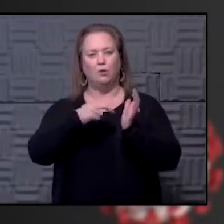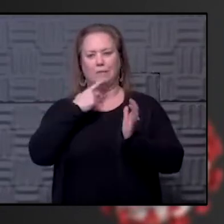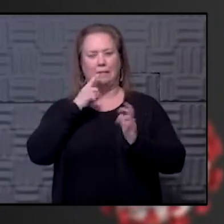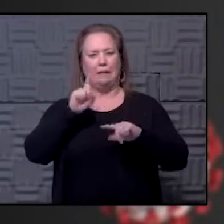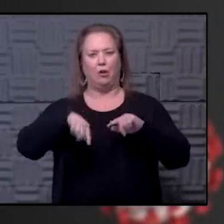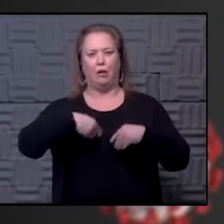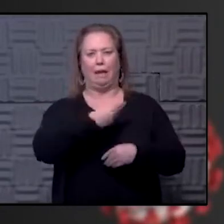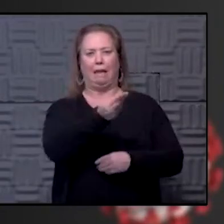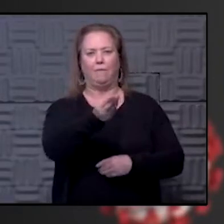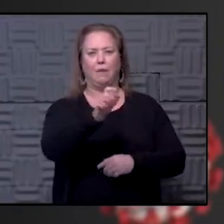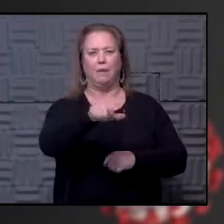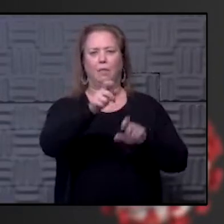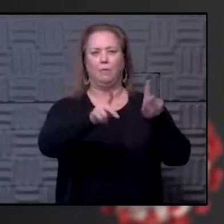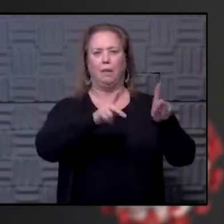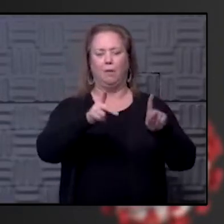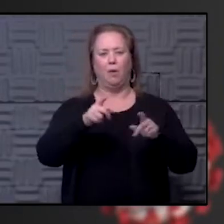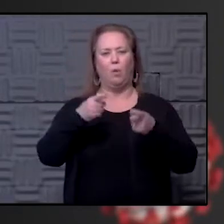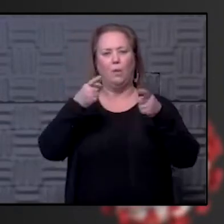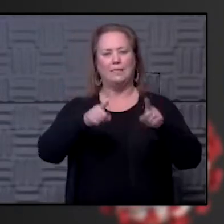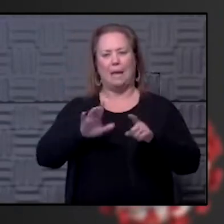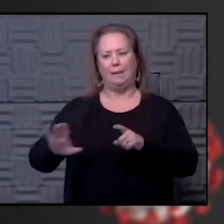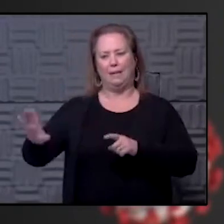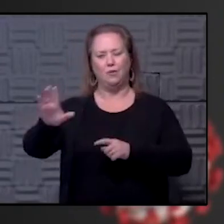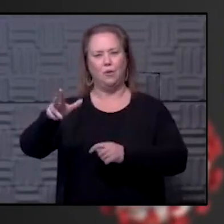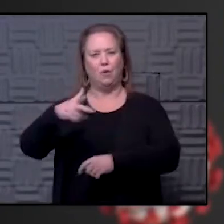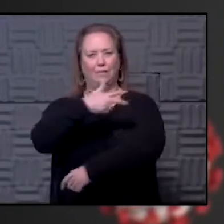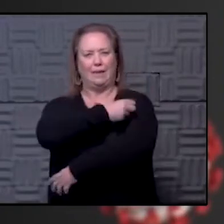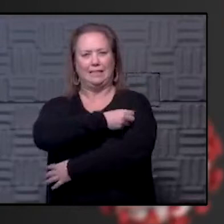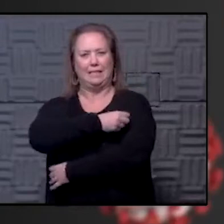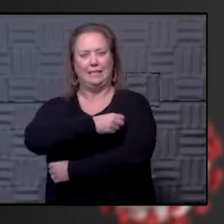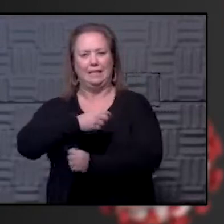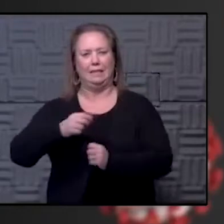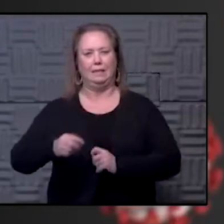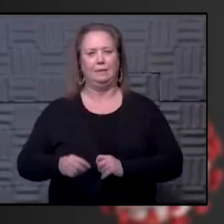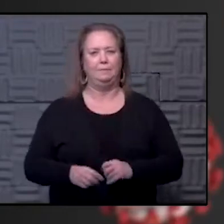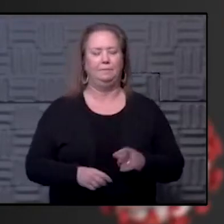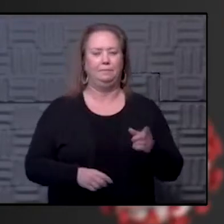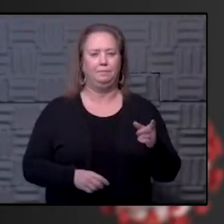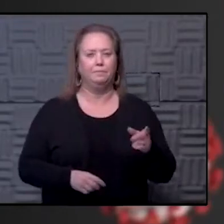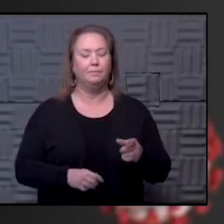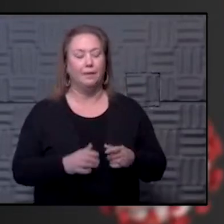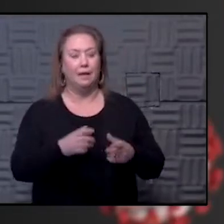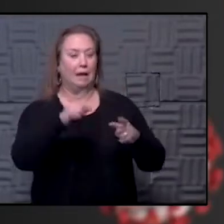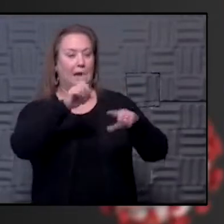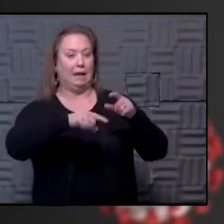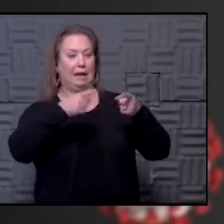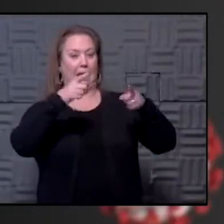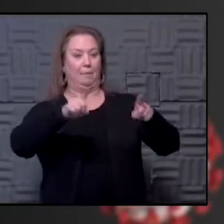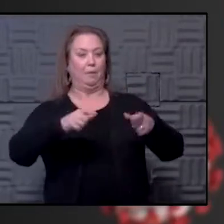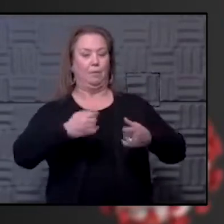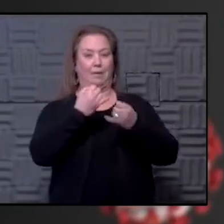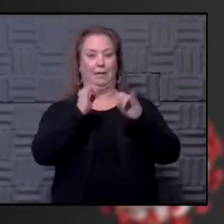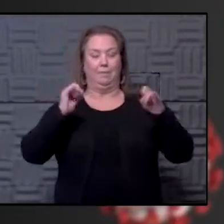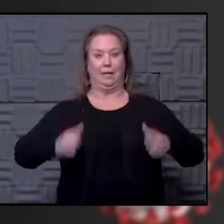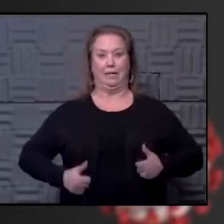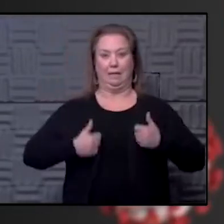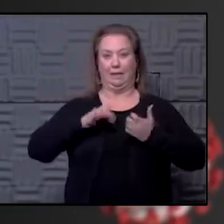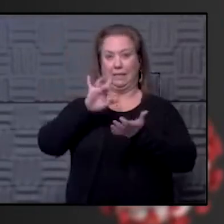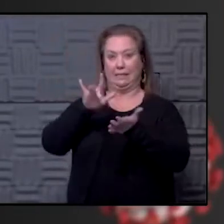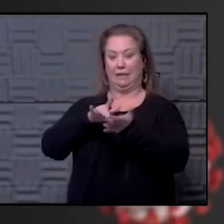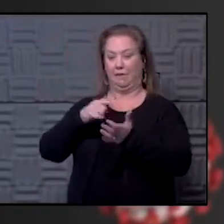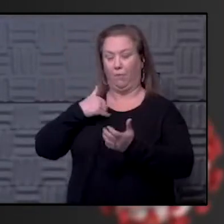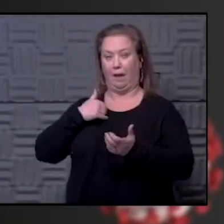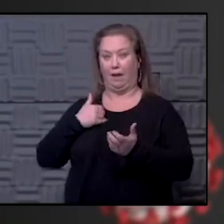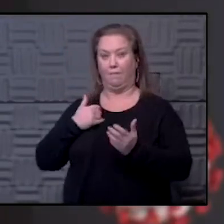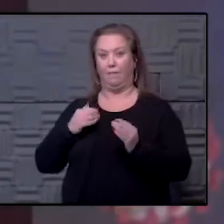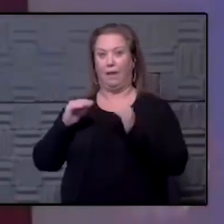to those doses? Are they being wasted? I know, obviously can't speak to what happened at this living center, but I know what happens here whenever we have